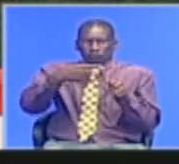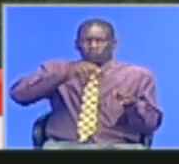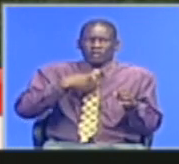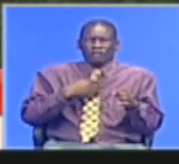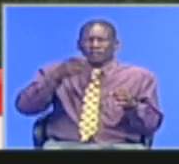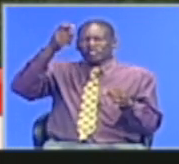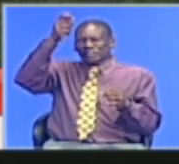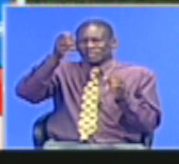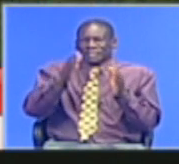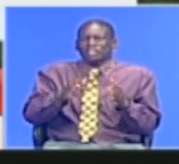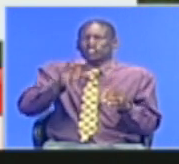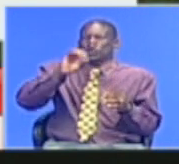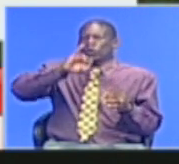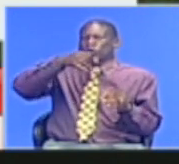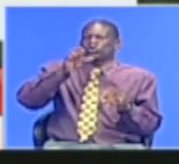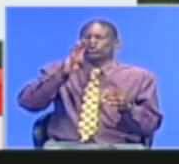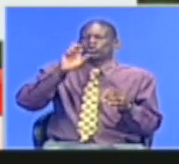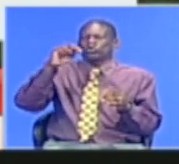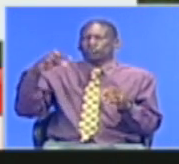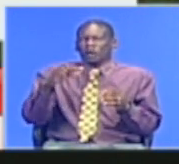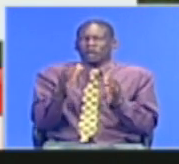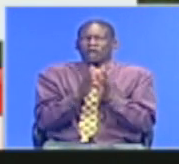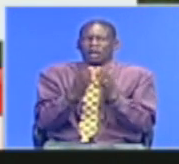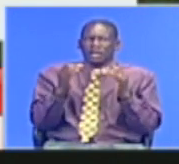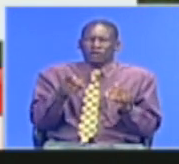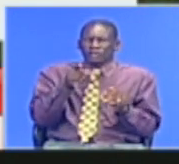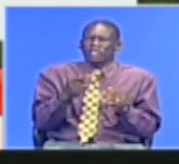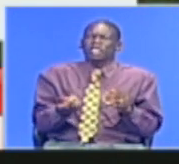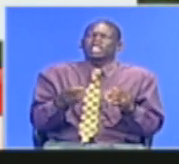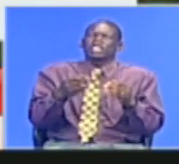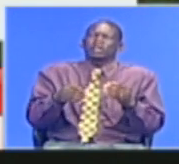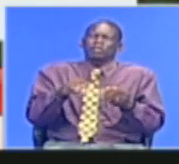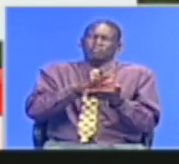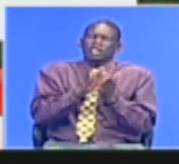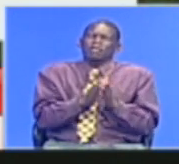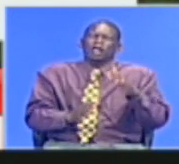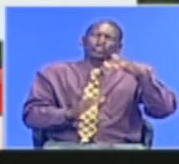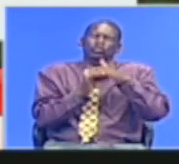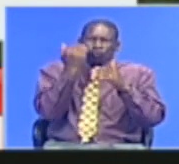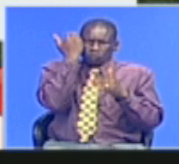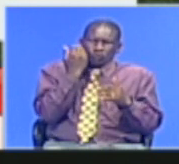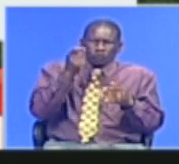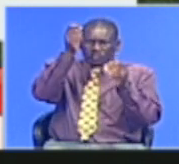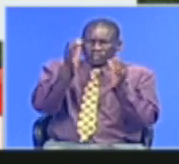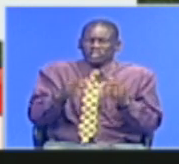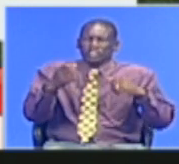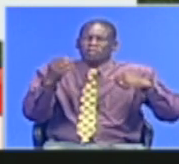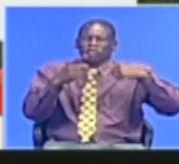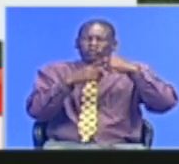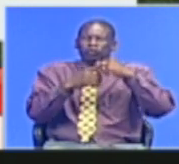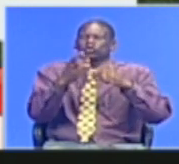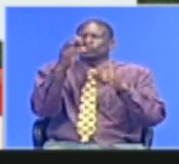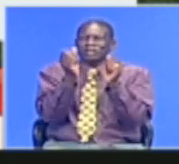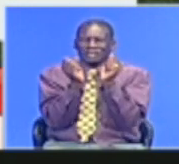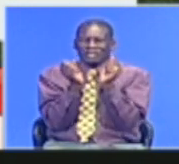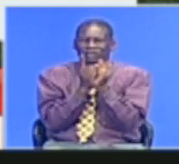Justice Jackton Ojuang, and he came into the Supreme Court as a judge in June 2011, he